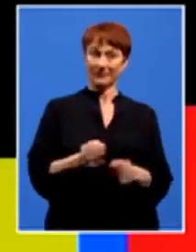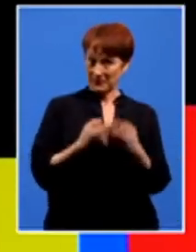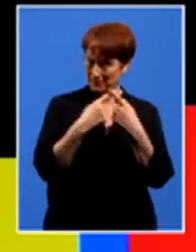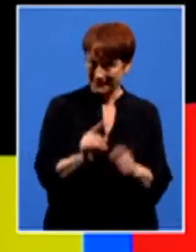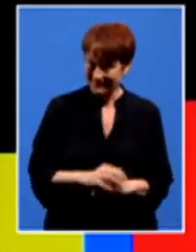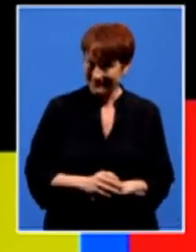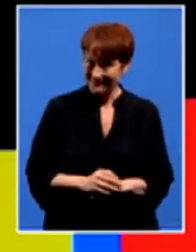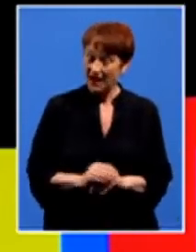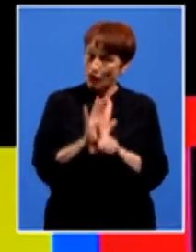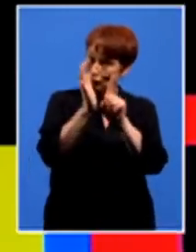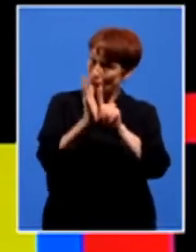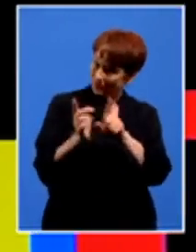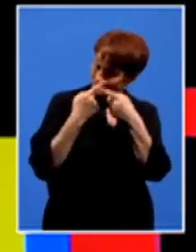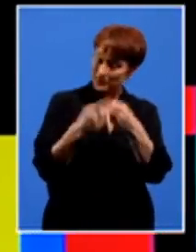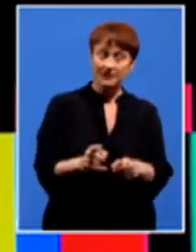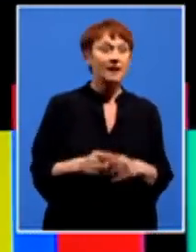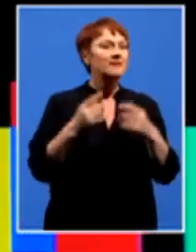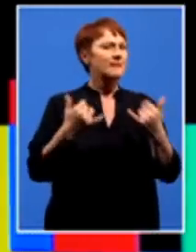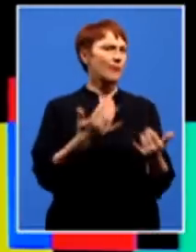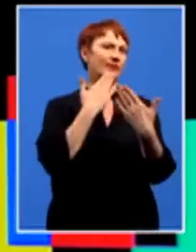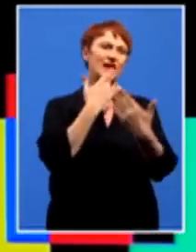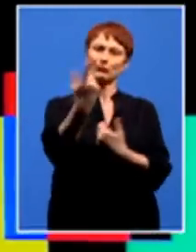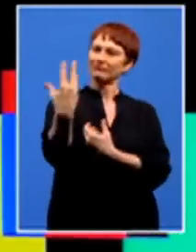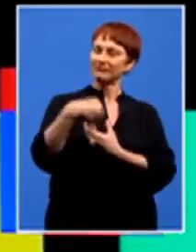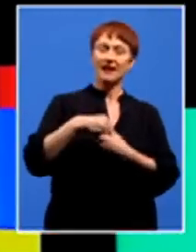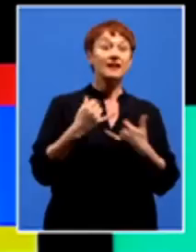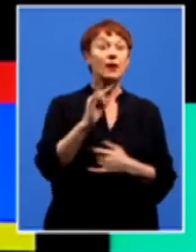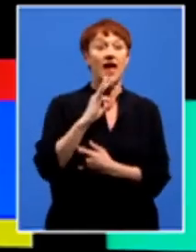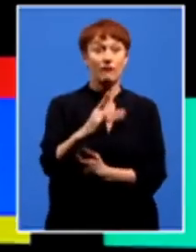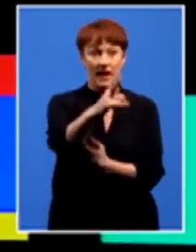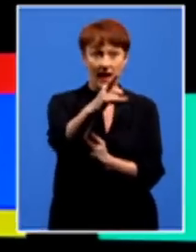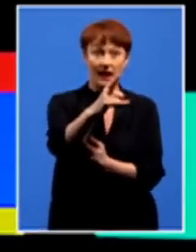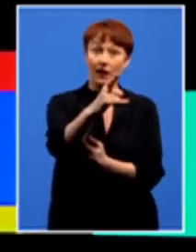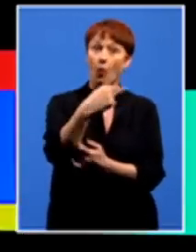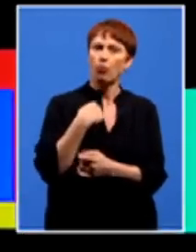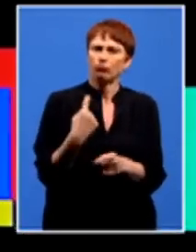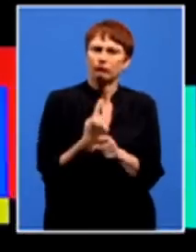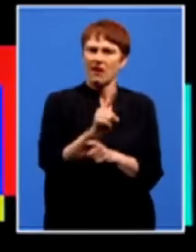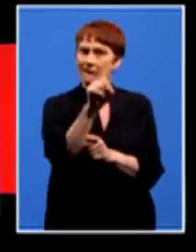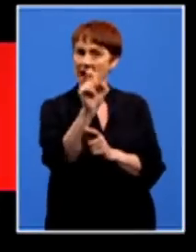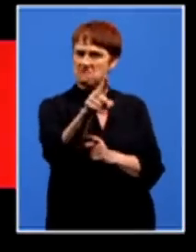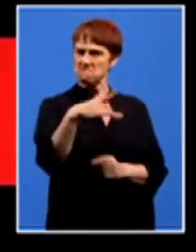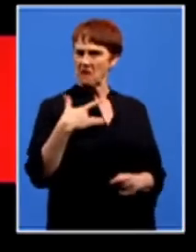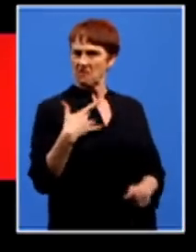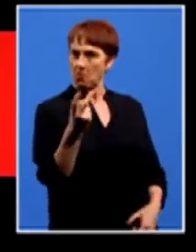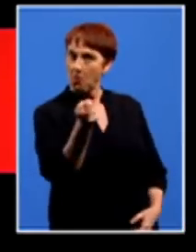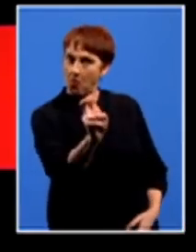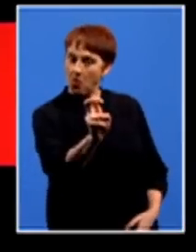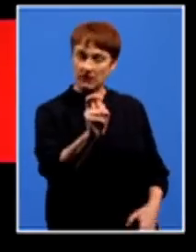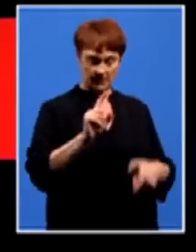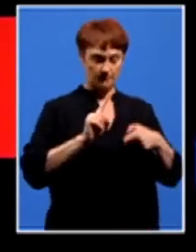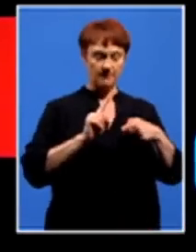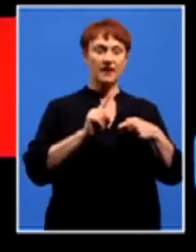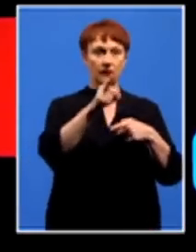much for joining us here on the Democracy Gauge. Now, as you know, every day we ask you a poll question. You can interact with our poll on